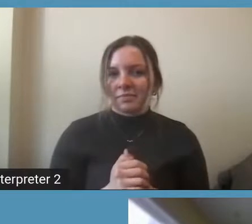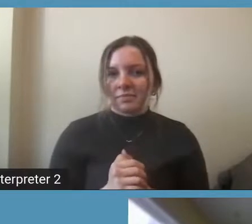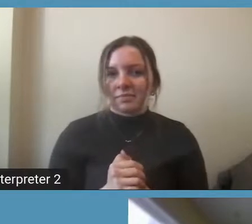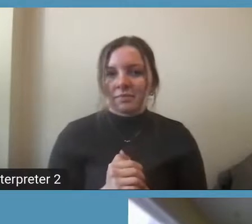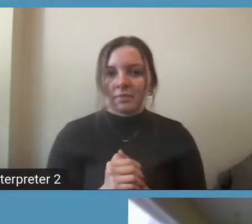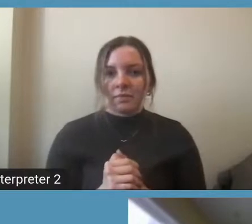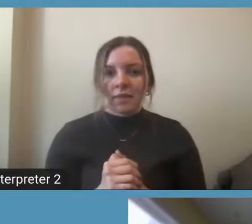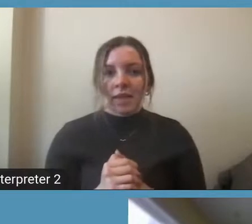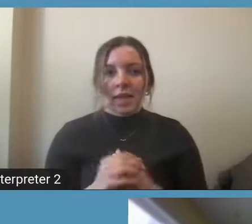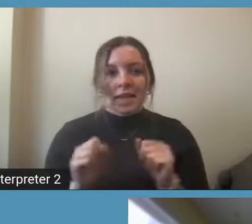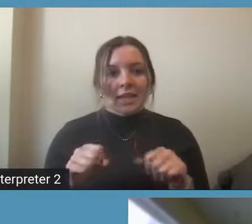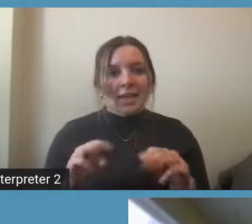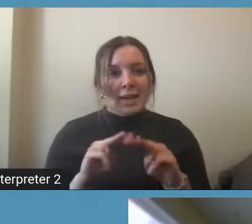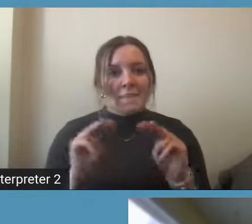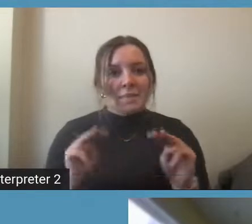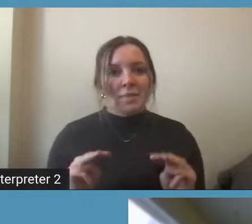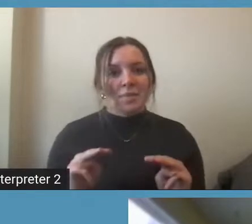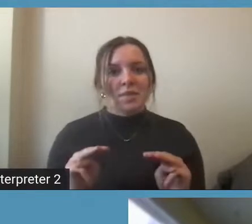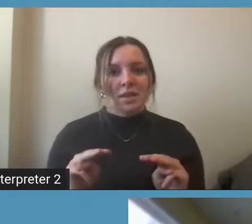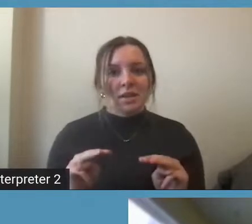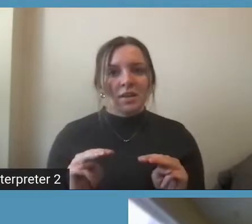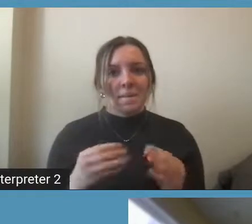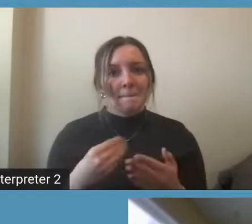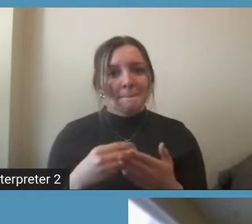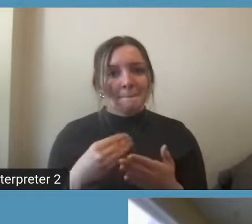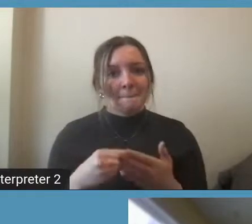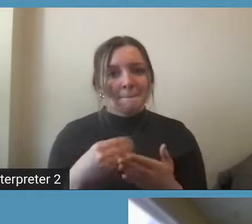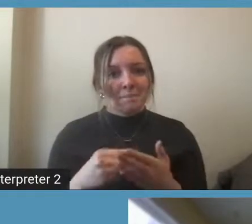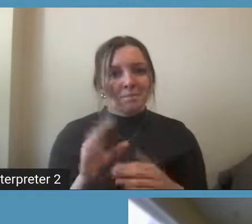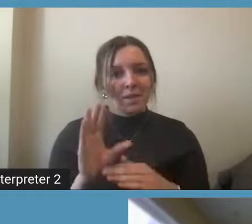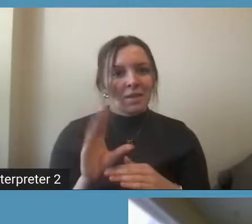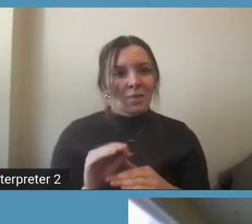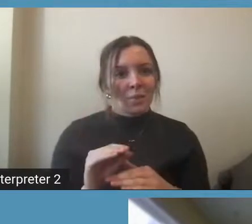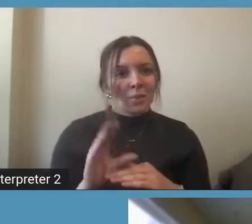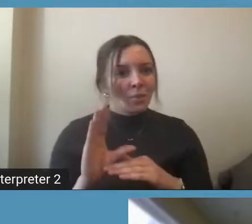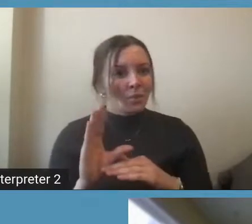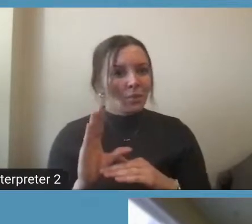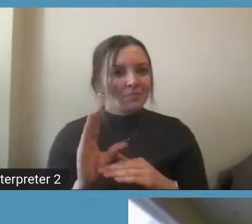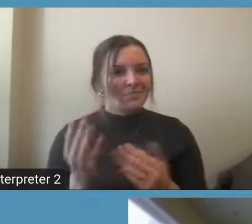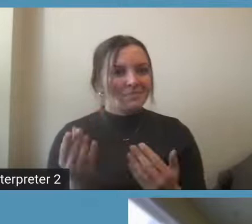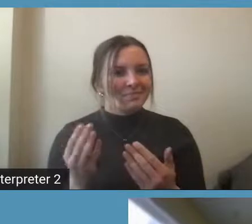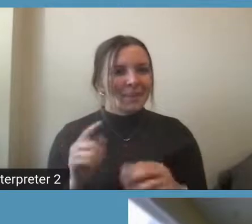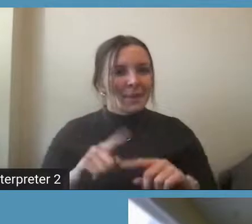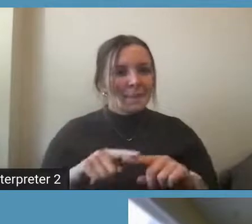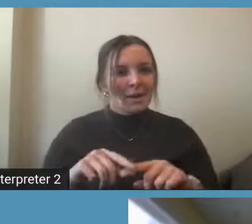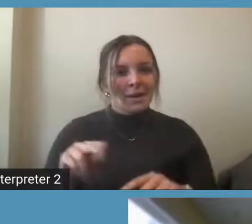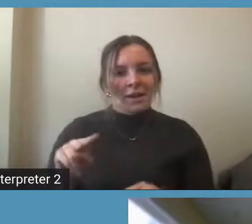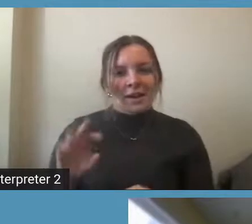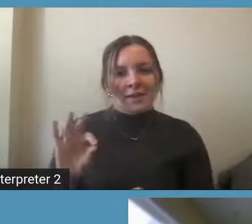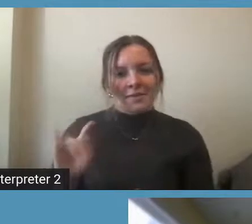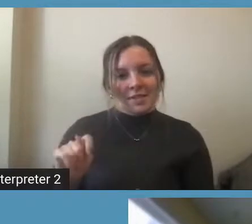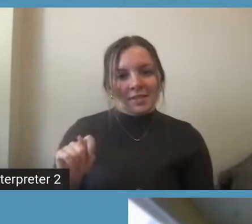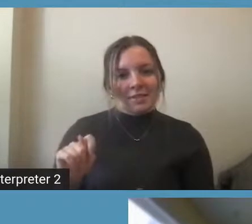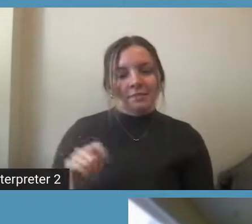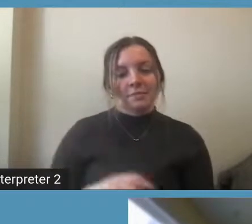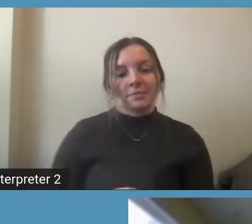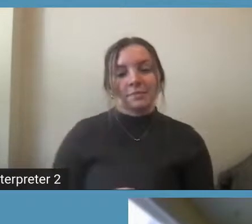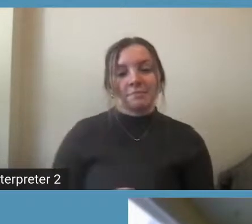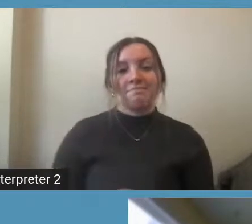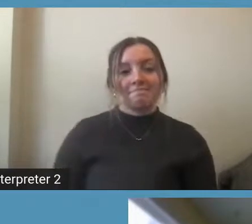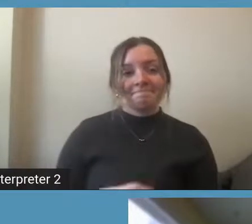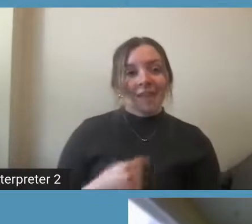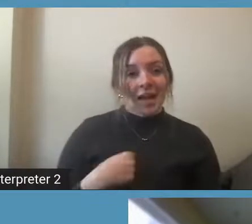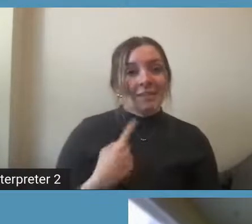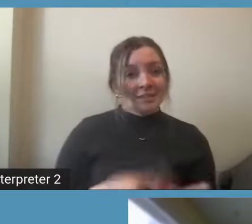museum somehow? Is there... I've been having this conversation lately, and I'm not an expert in NFTs, and I don't